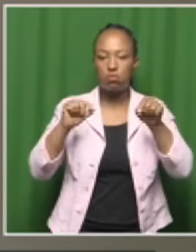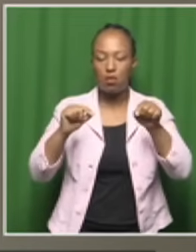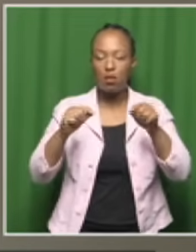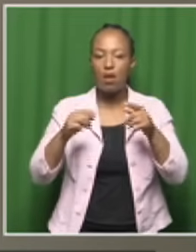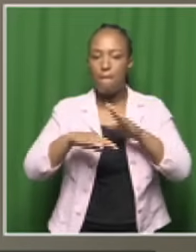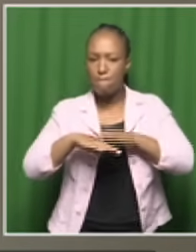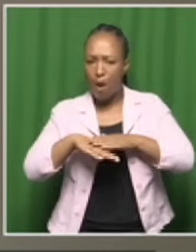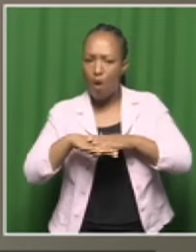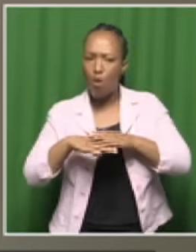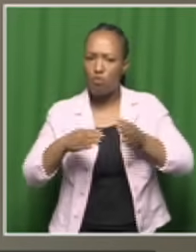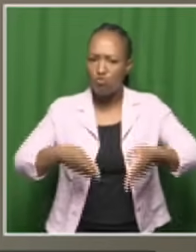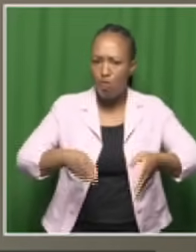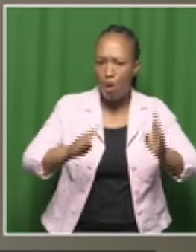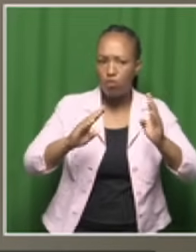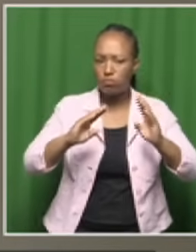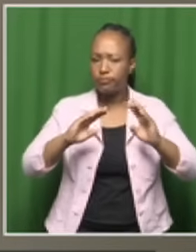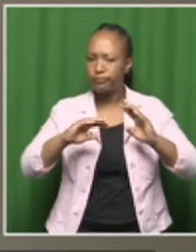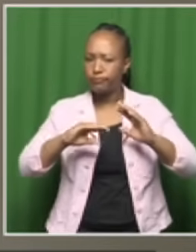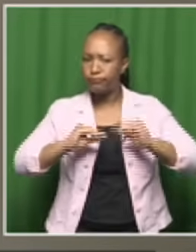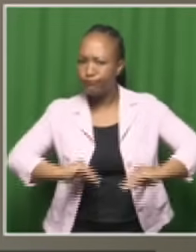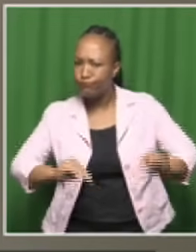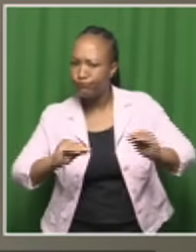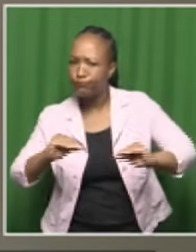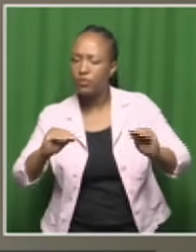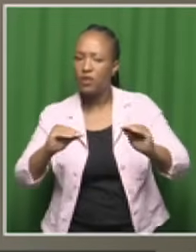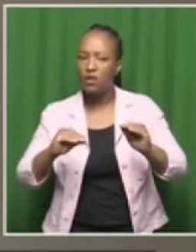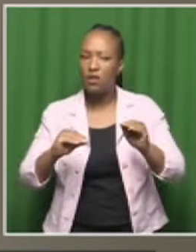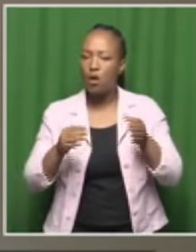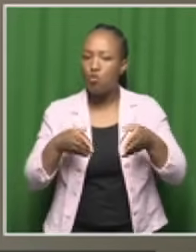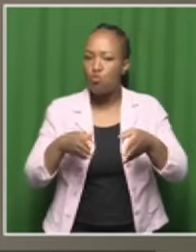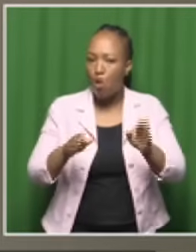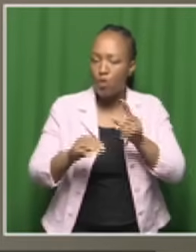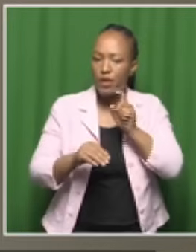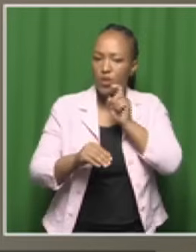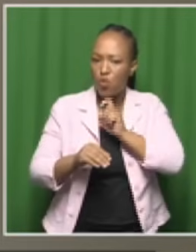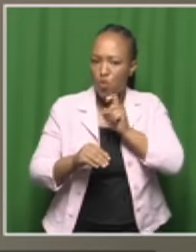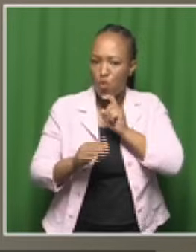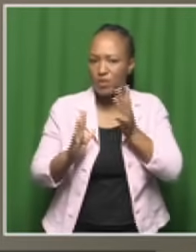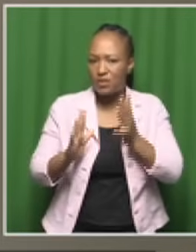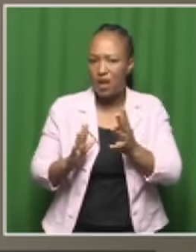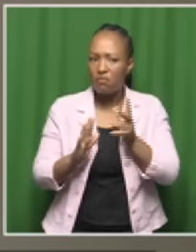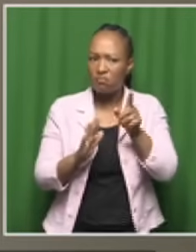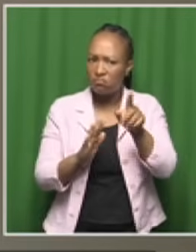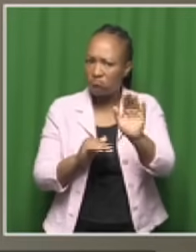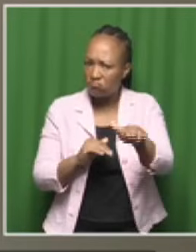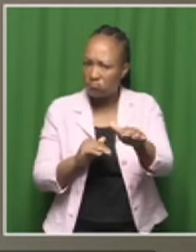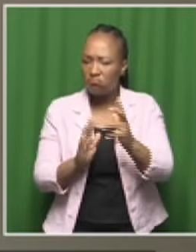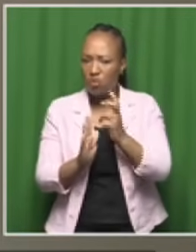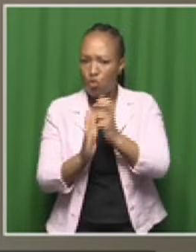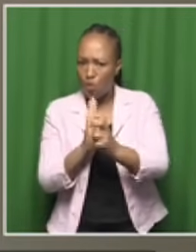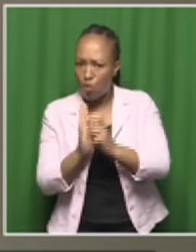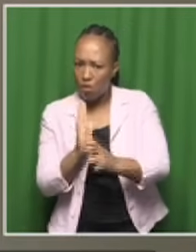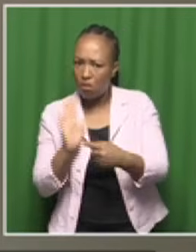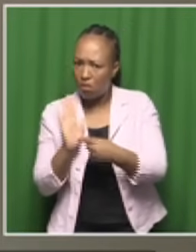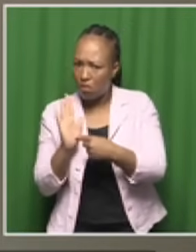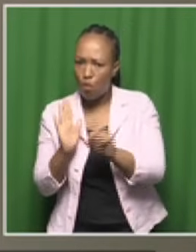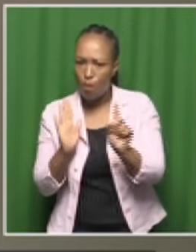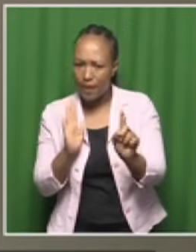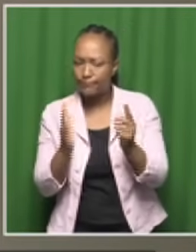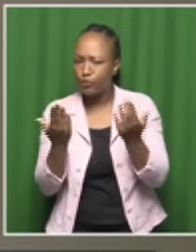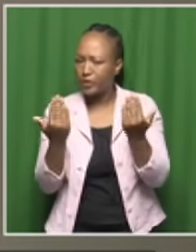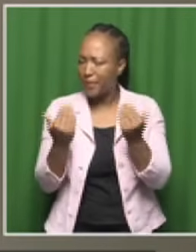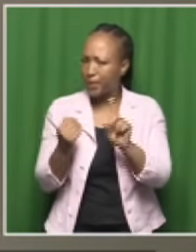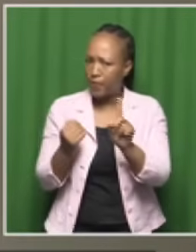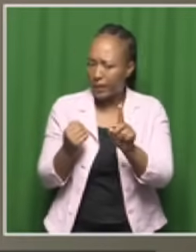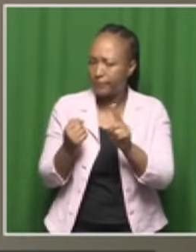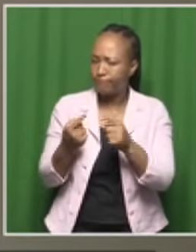up, so that road users are always reminded of what the rules, what they're expected to the rules of the road